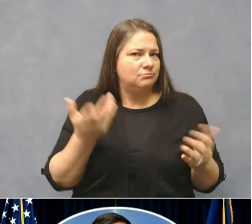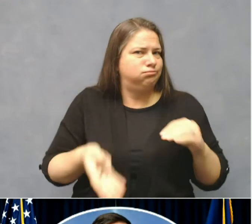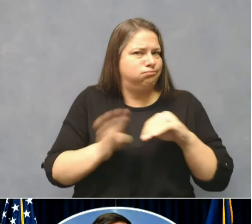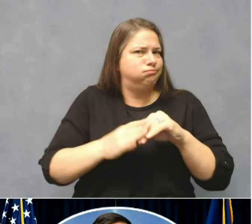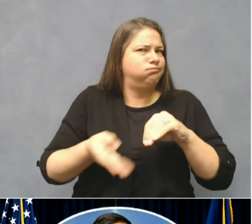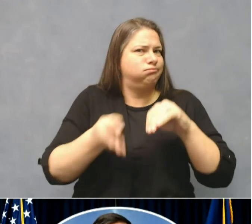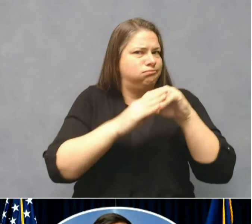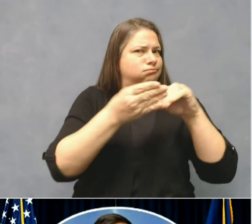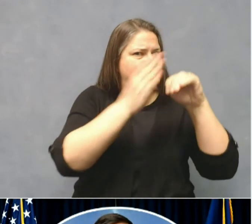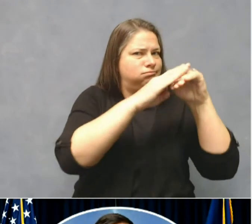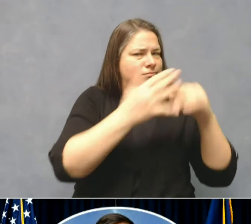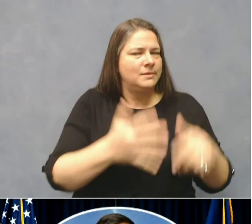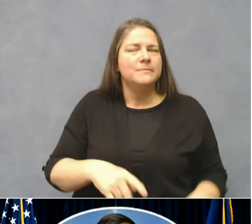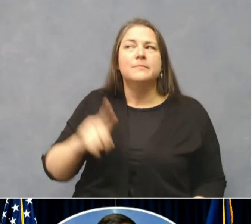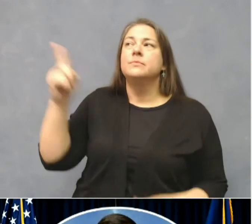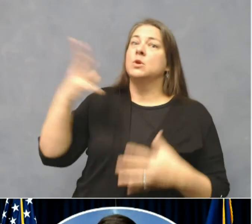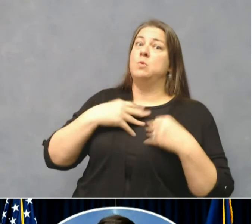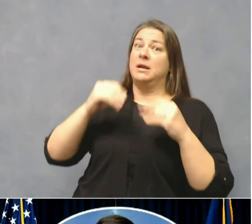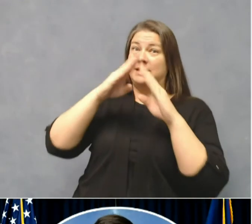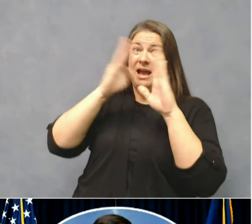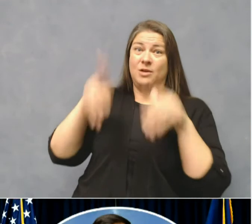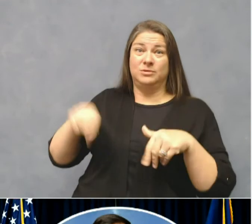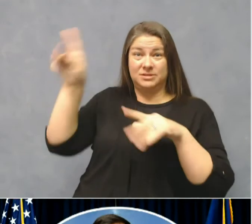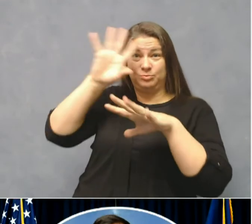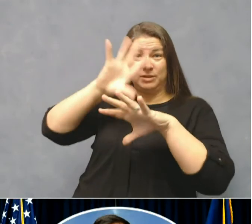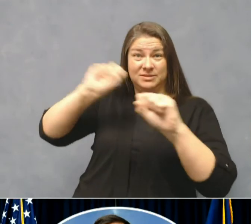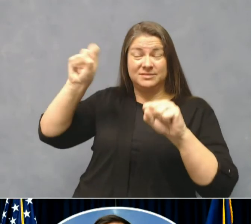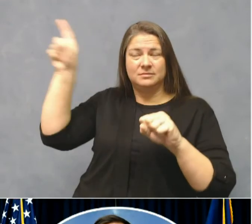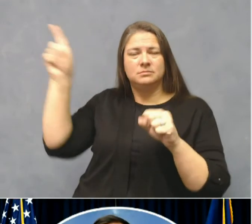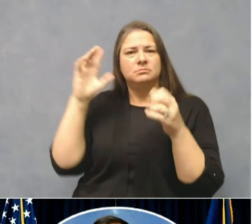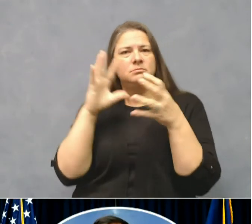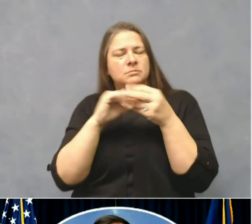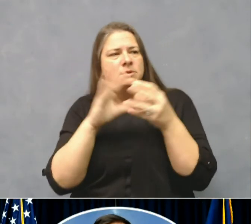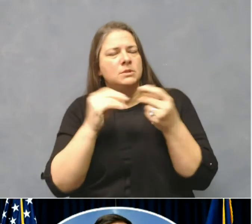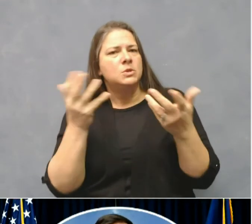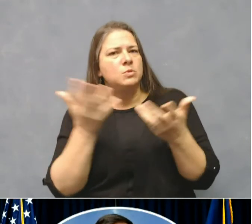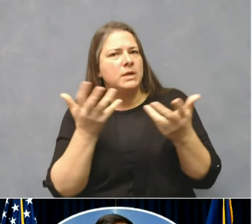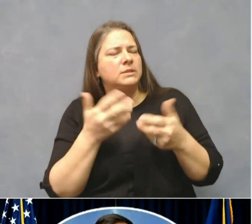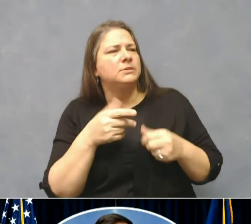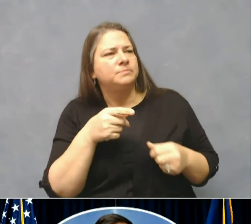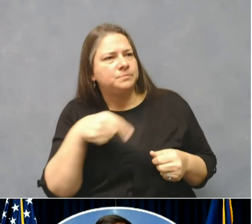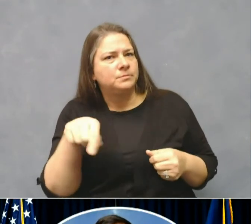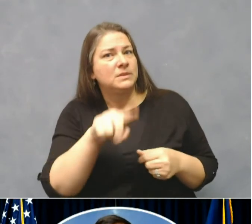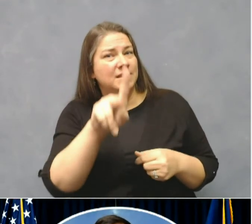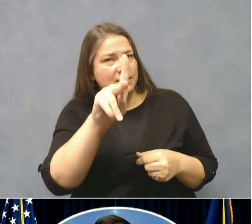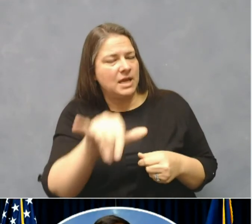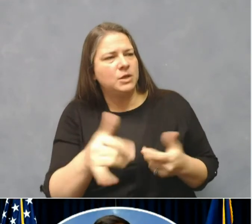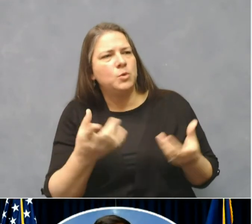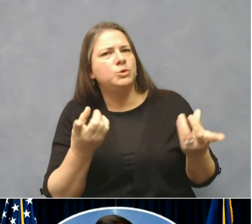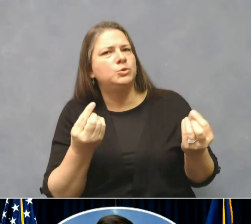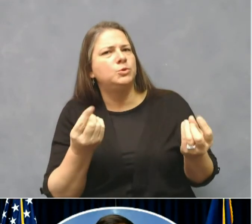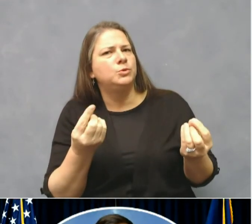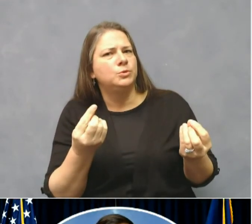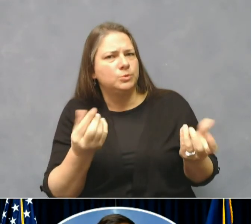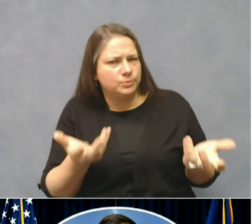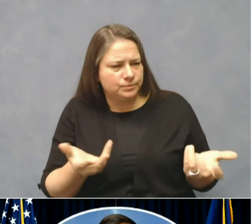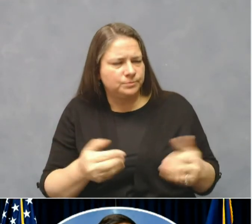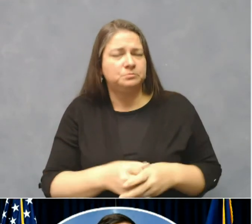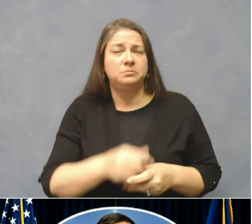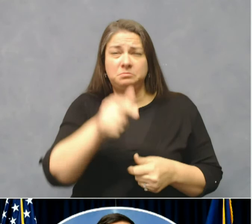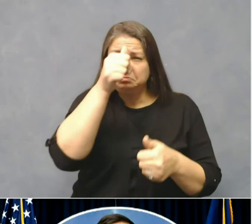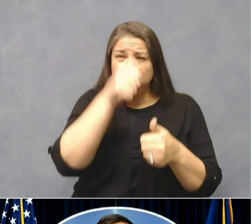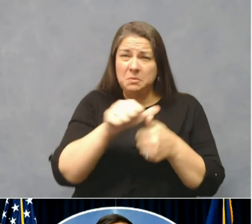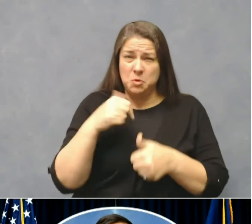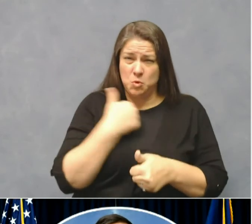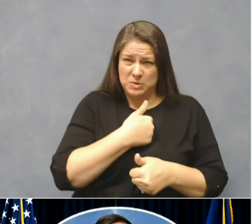The steps we are taking here in Kentucky. Remember, we decided to take action. Some other states